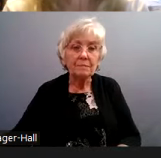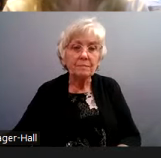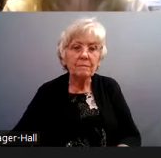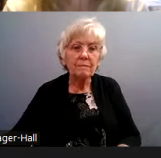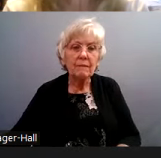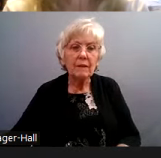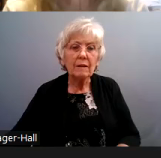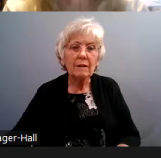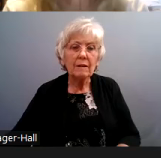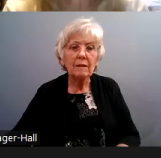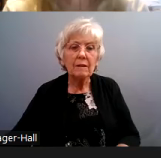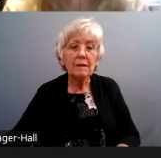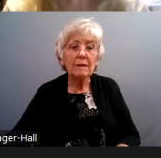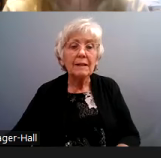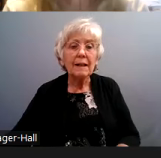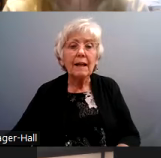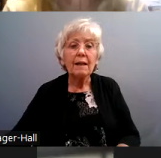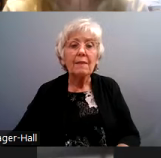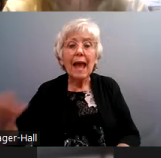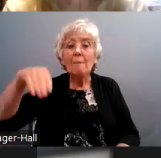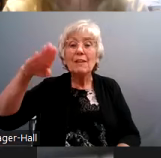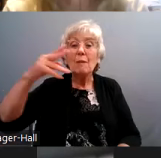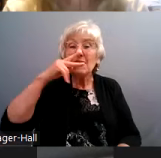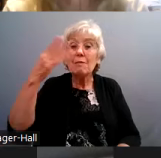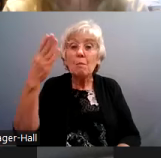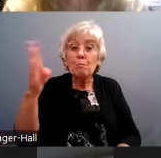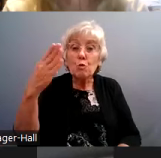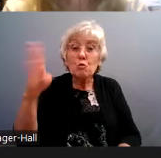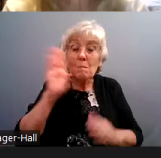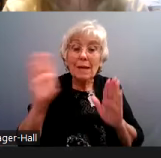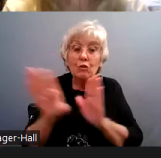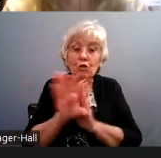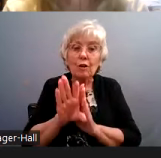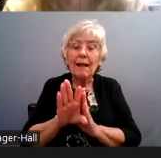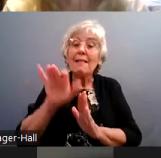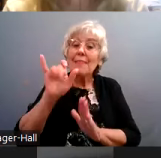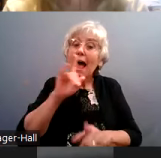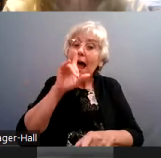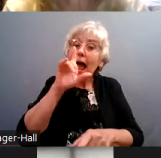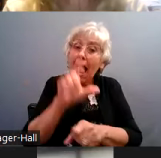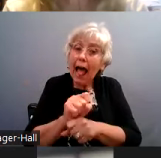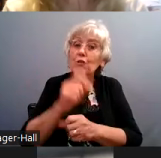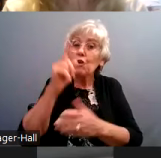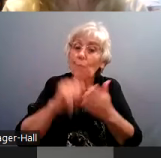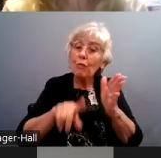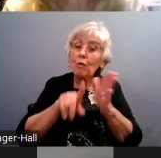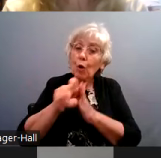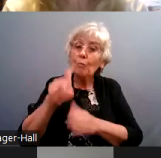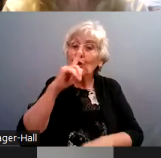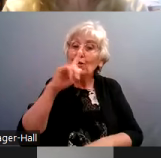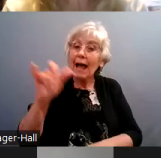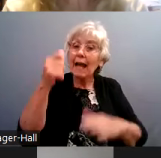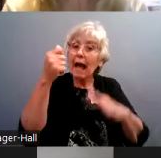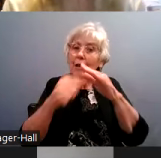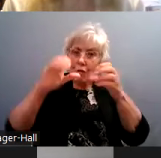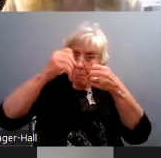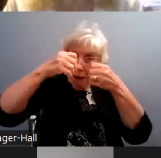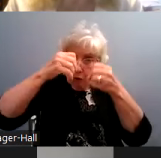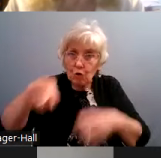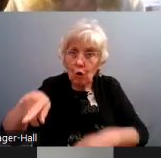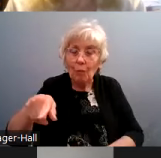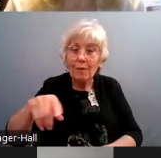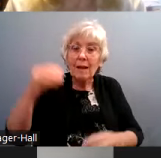The picture up at the top, the blue one, that's actually what ringworm looks like stained under the microscope. So that's what they look at.